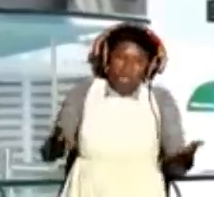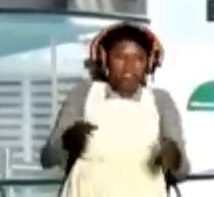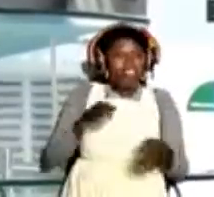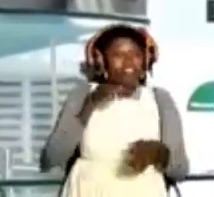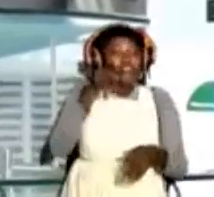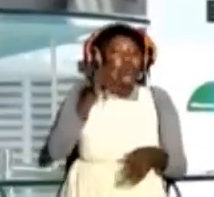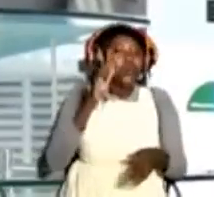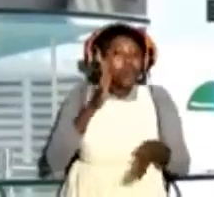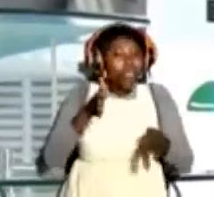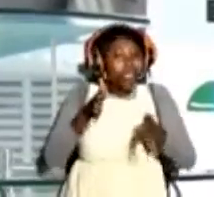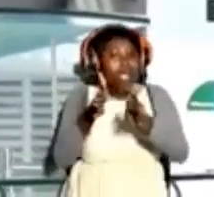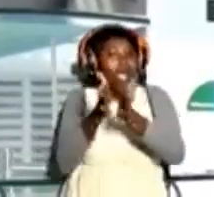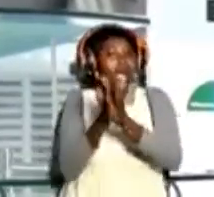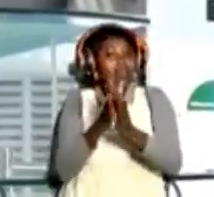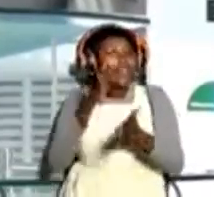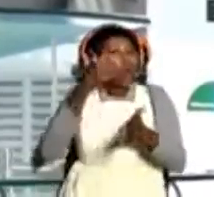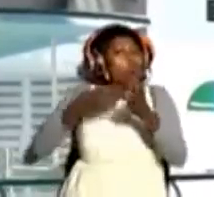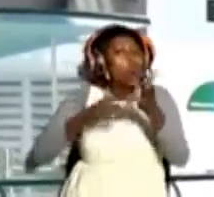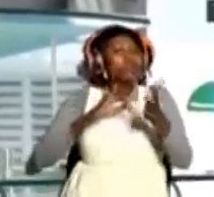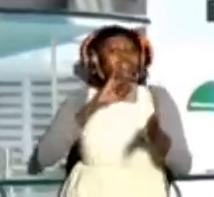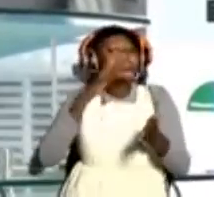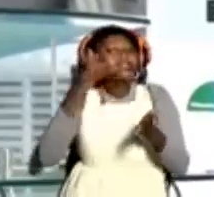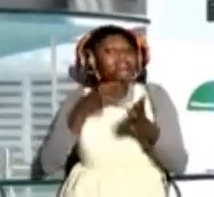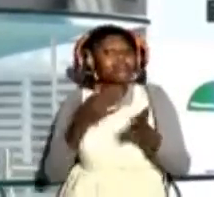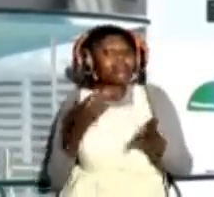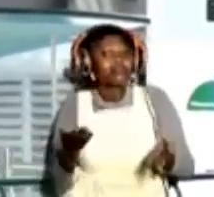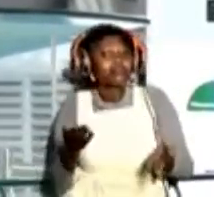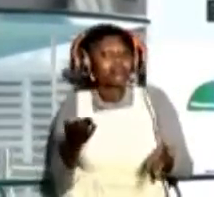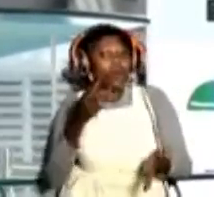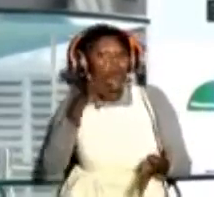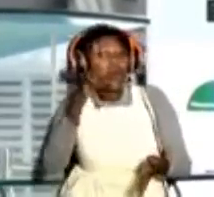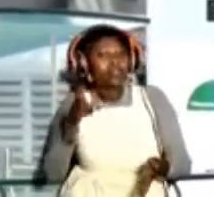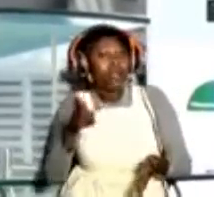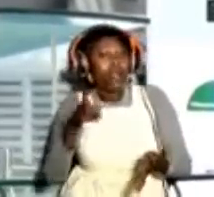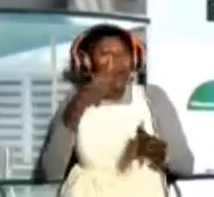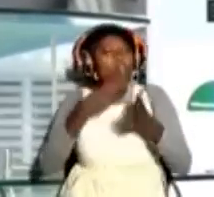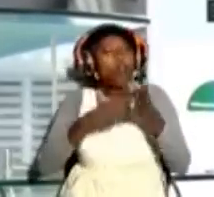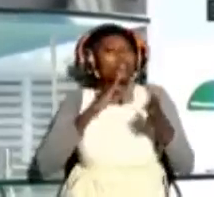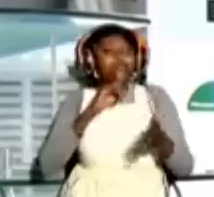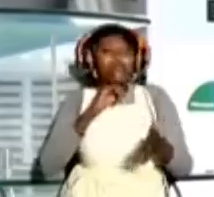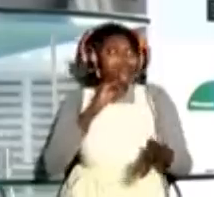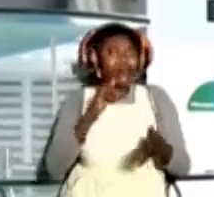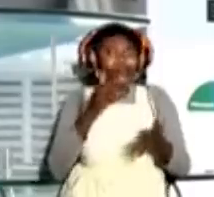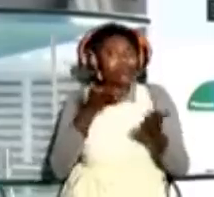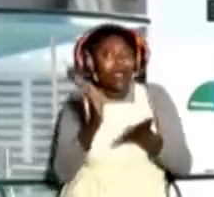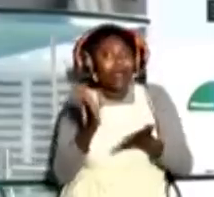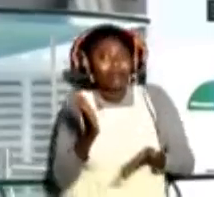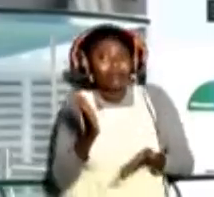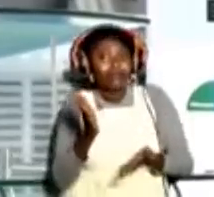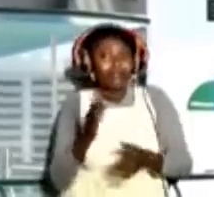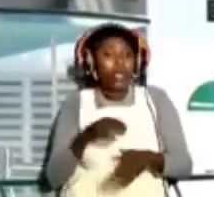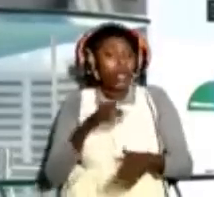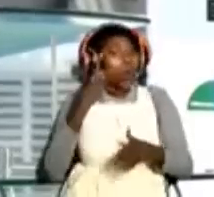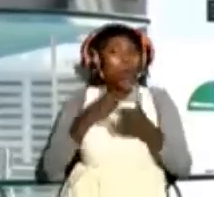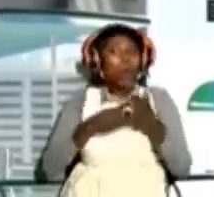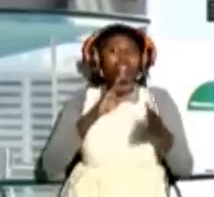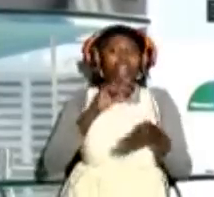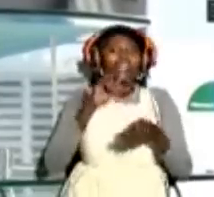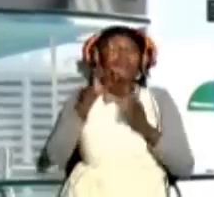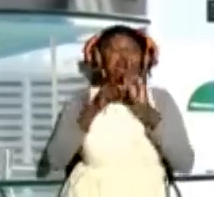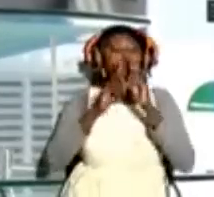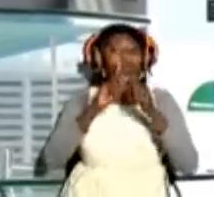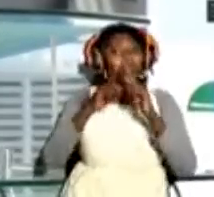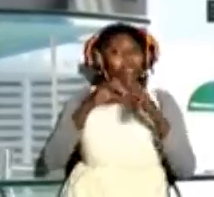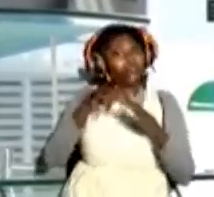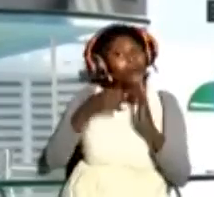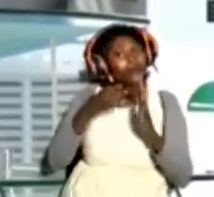you'll be asking, what is it? What is notwithstanding? What are you talking